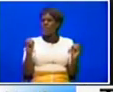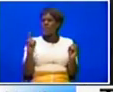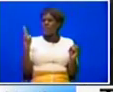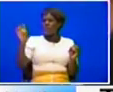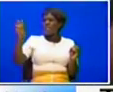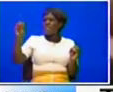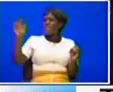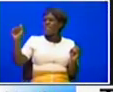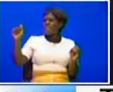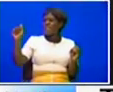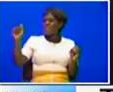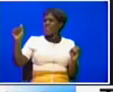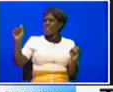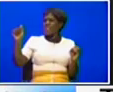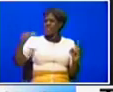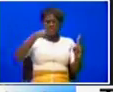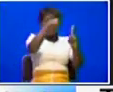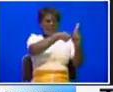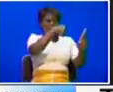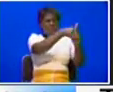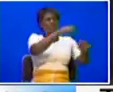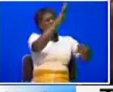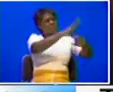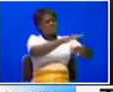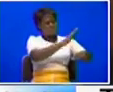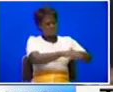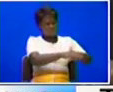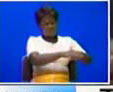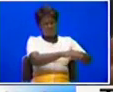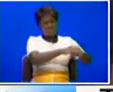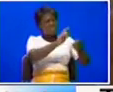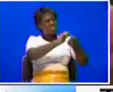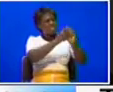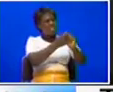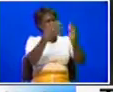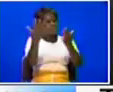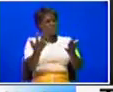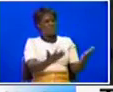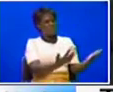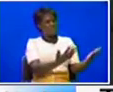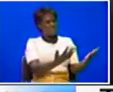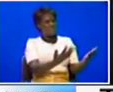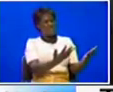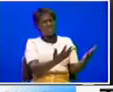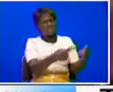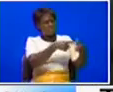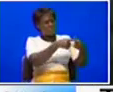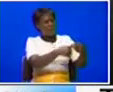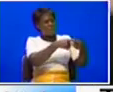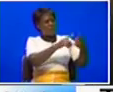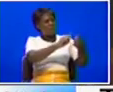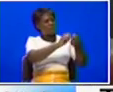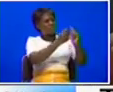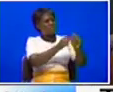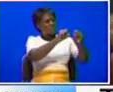activists. So activism is good. Activism gets you change. Activism is the engine of transformation